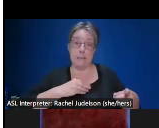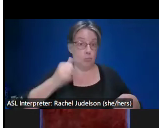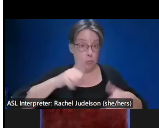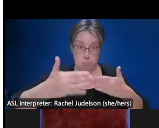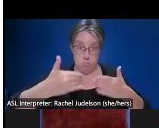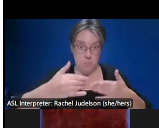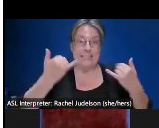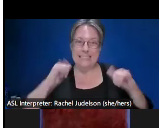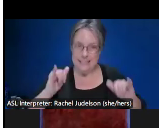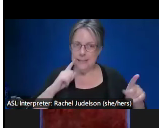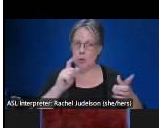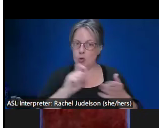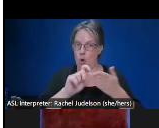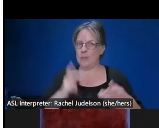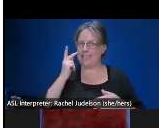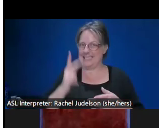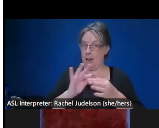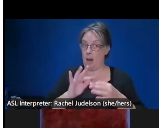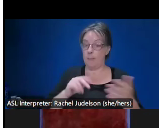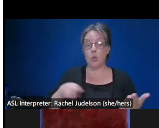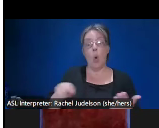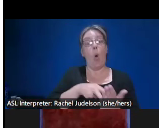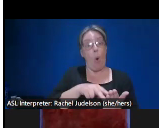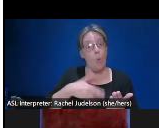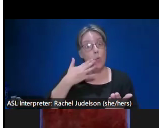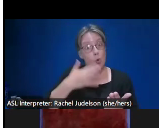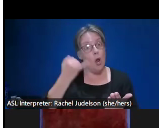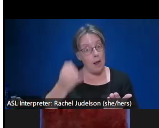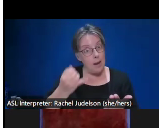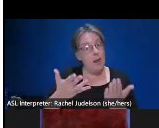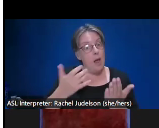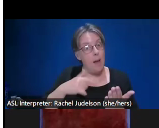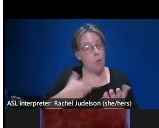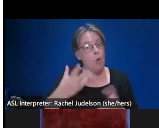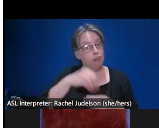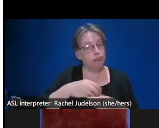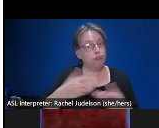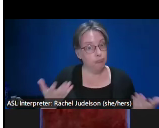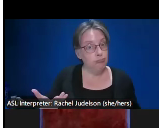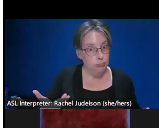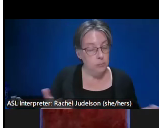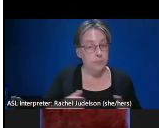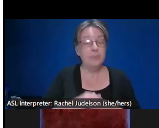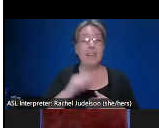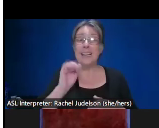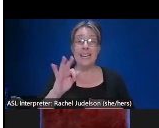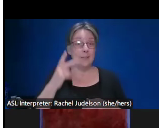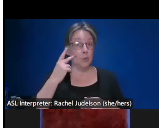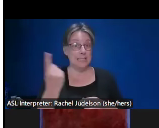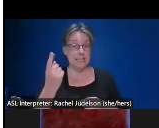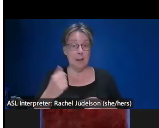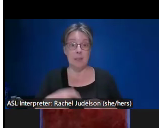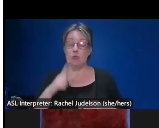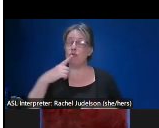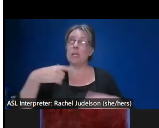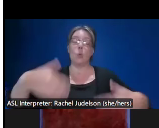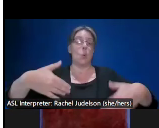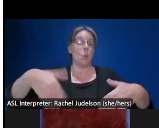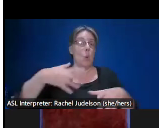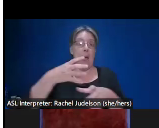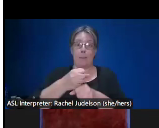that and they'll say, oh, that's a good idea. Maybe that's what I can do. And if you see something really positive about an